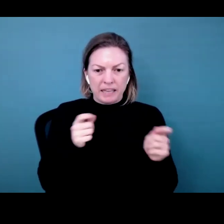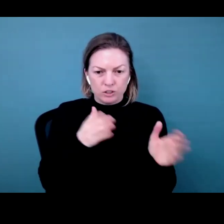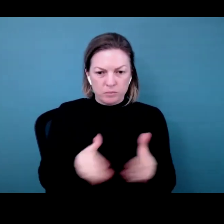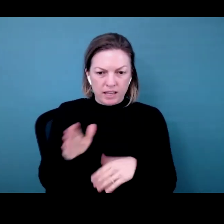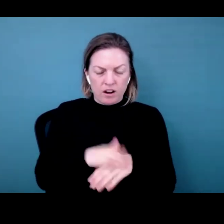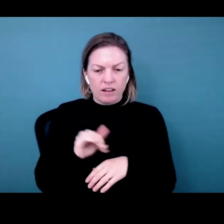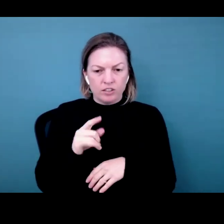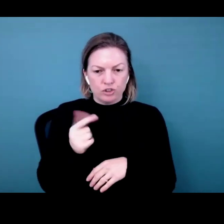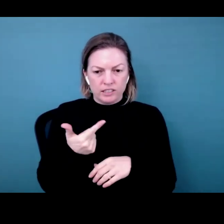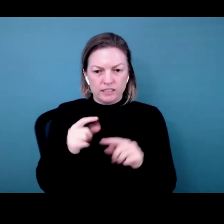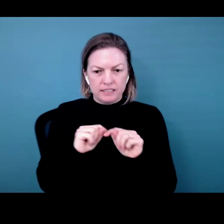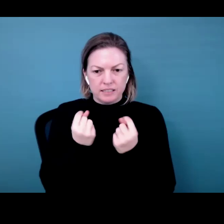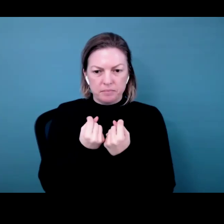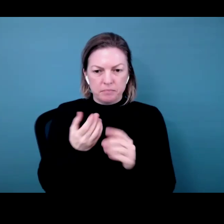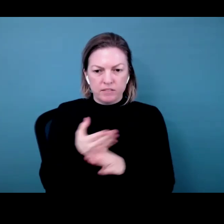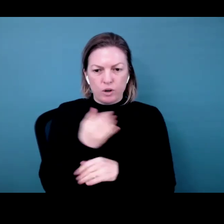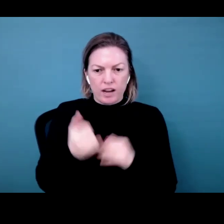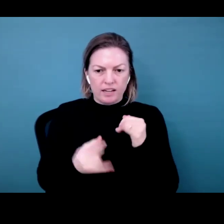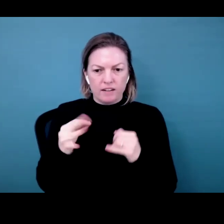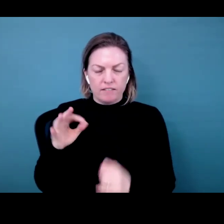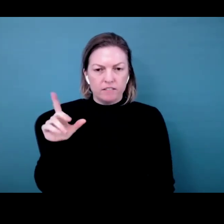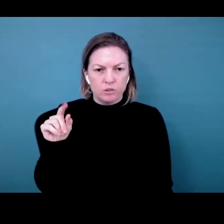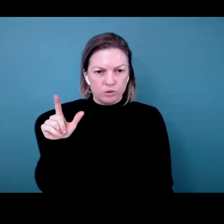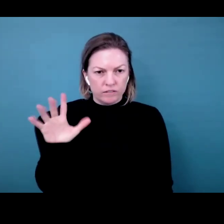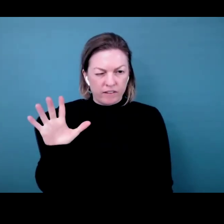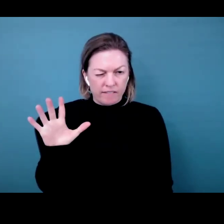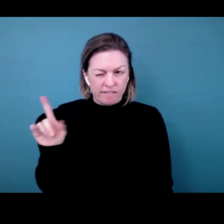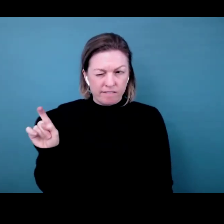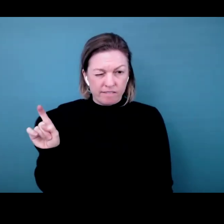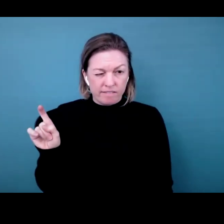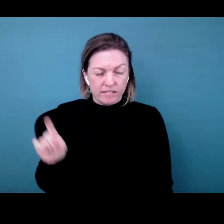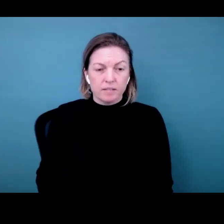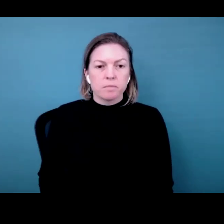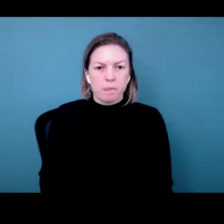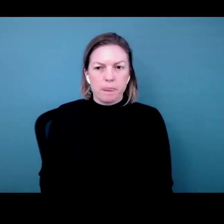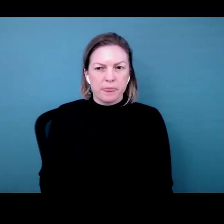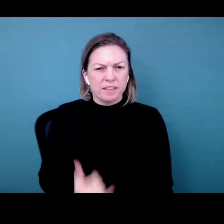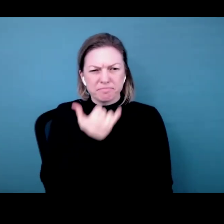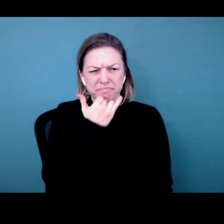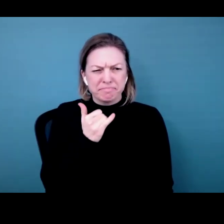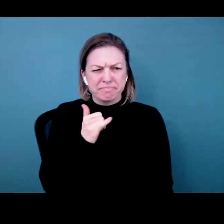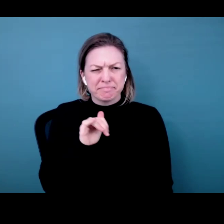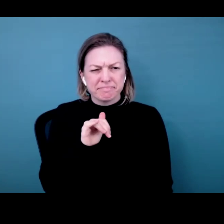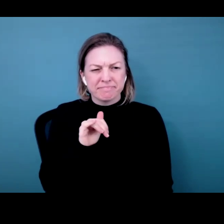end of 2025. There's a typo here.